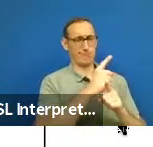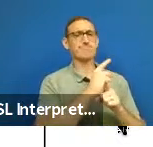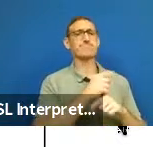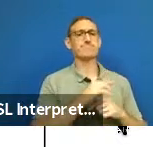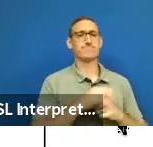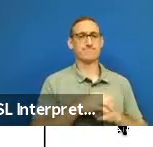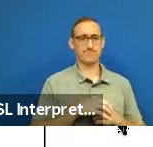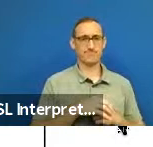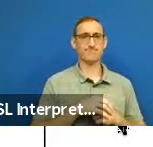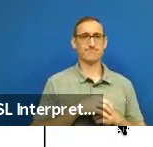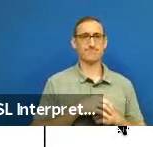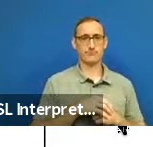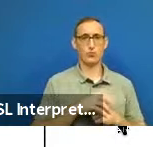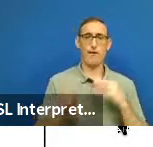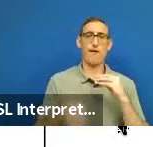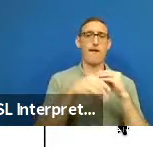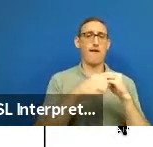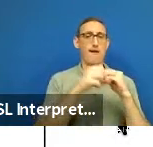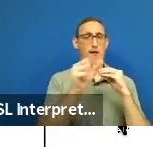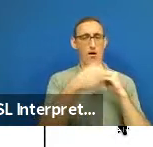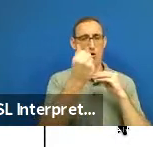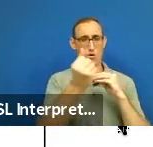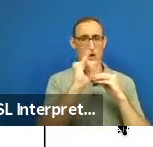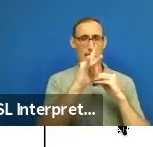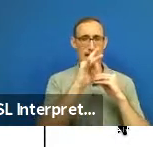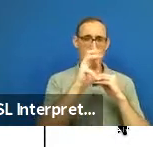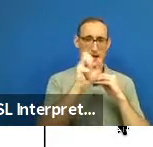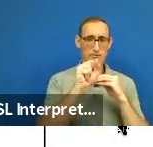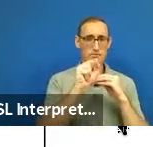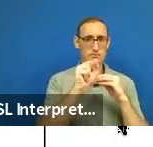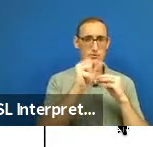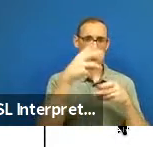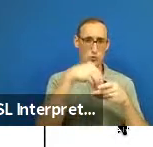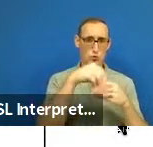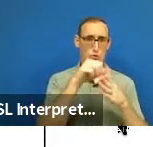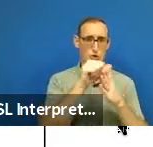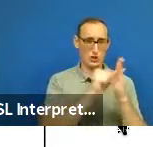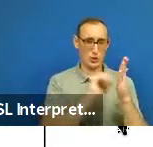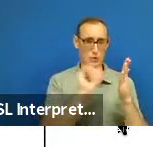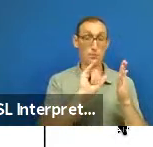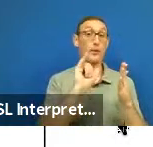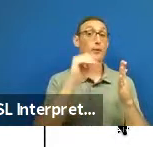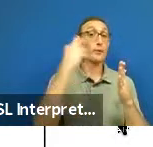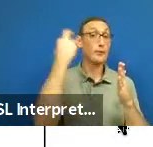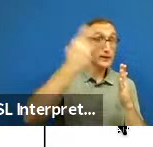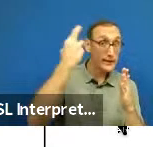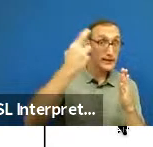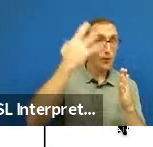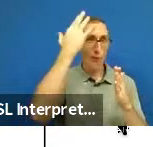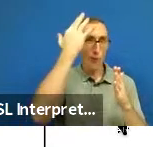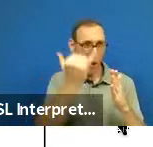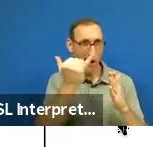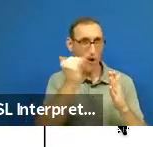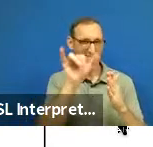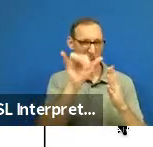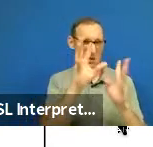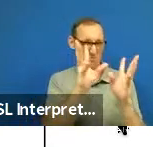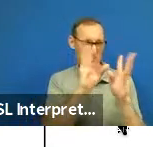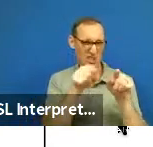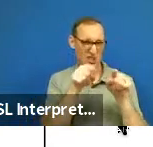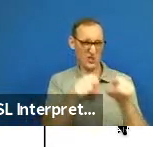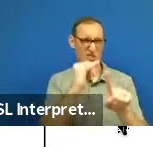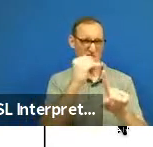we tagged some other items onto that agenda, but the purpose in general is so that we can just approve that personnel